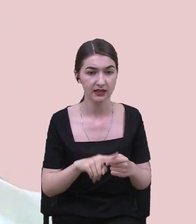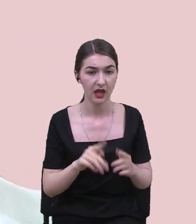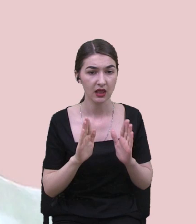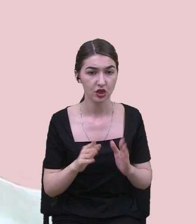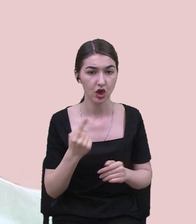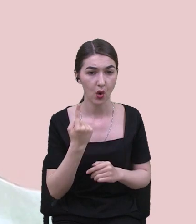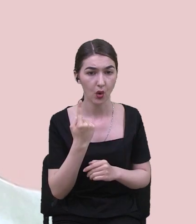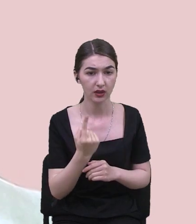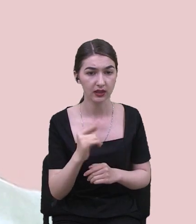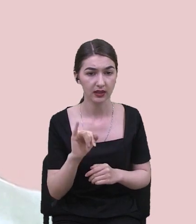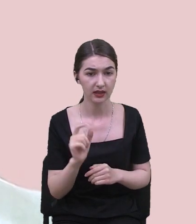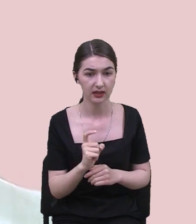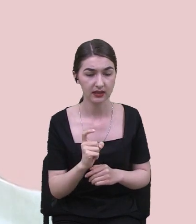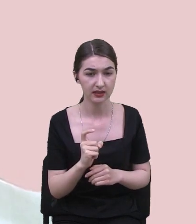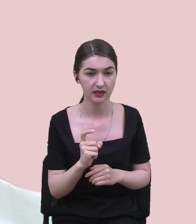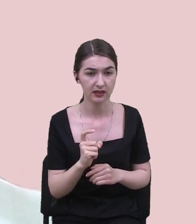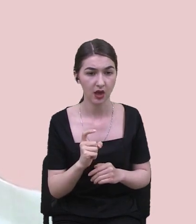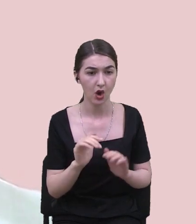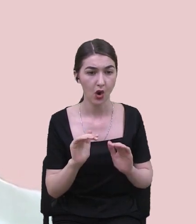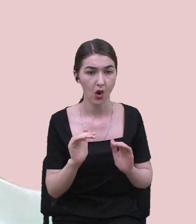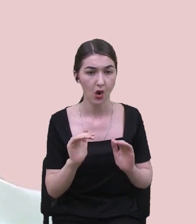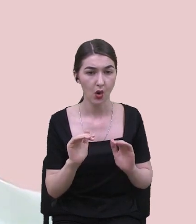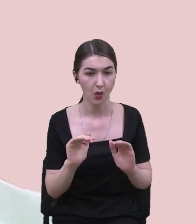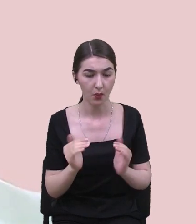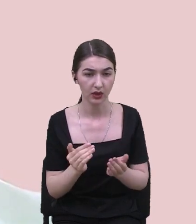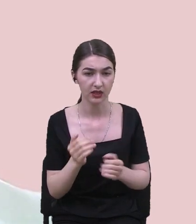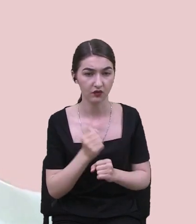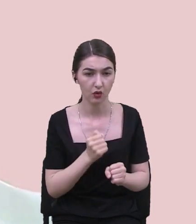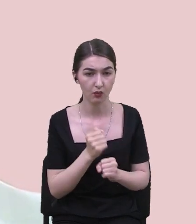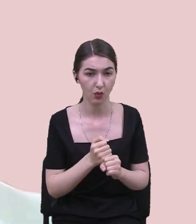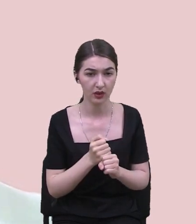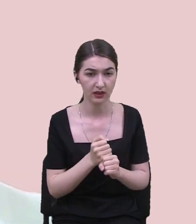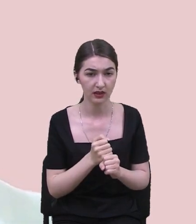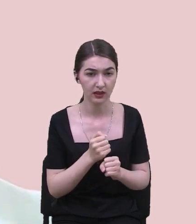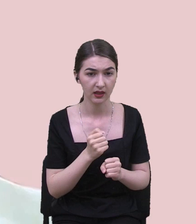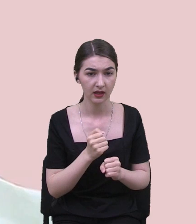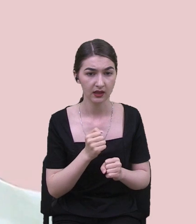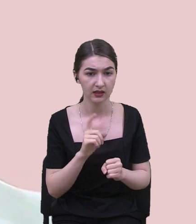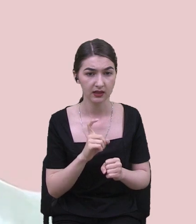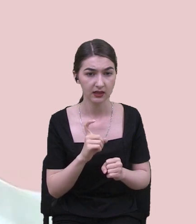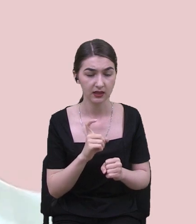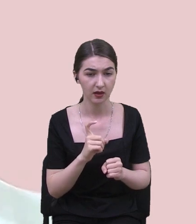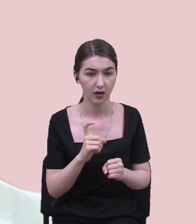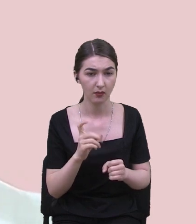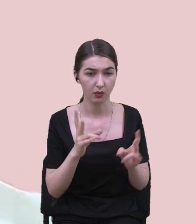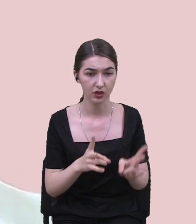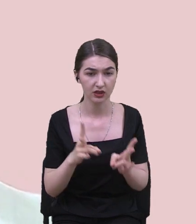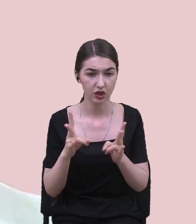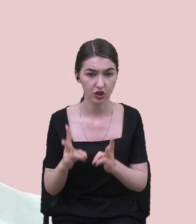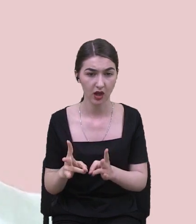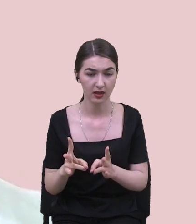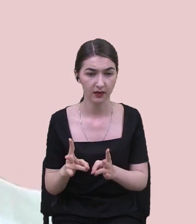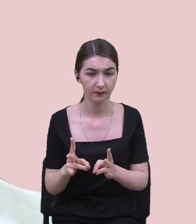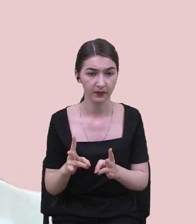working with victims of ordnance, explosive ordnance. So my proposal is